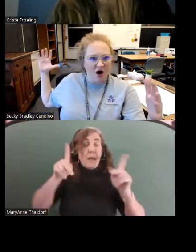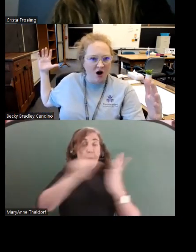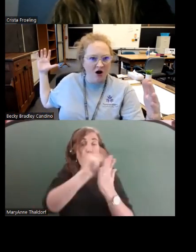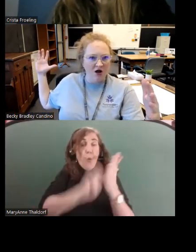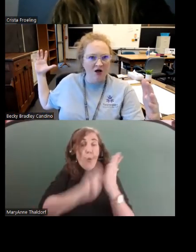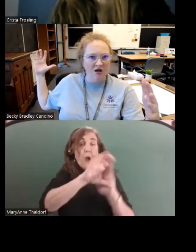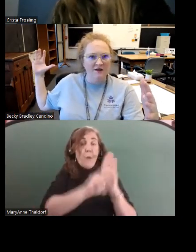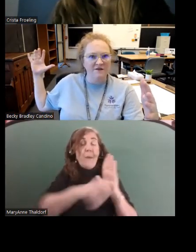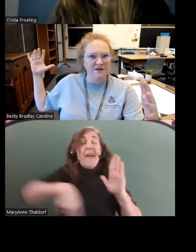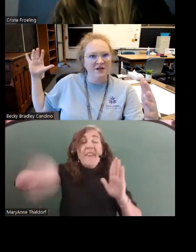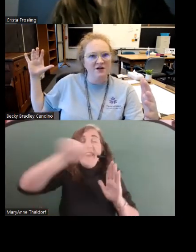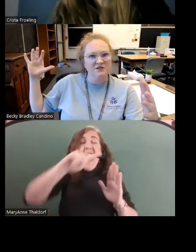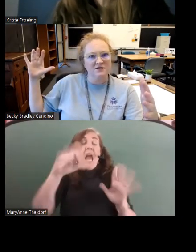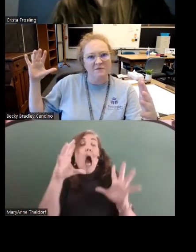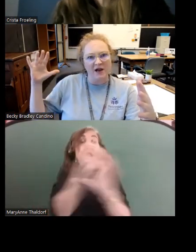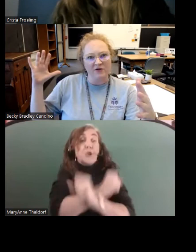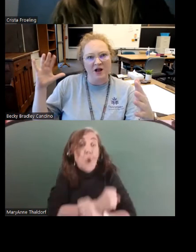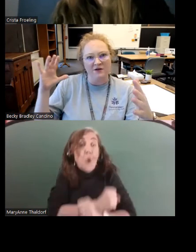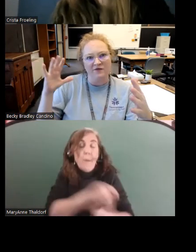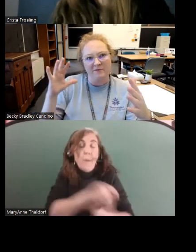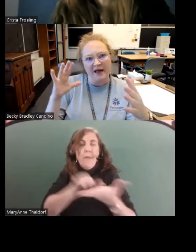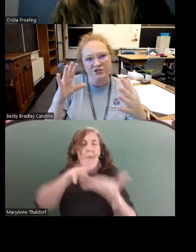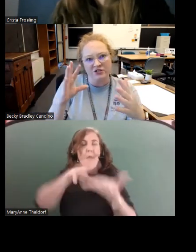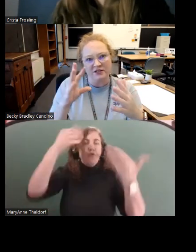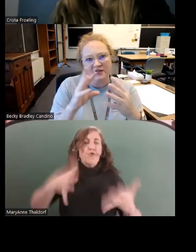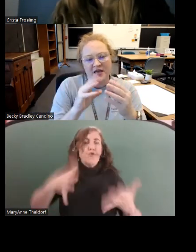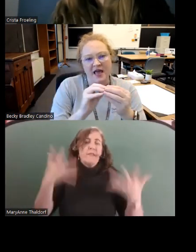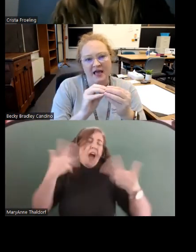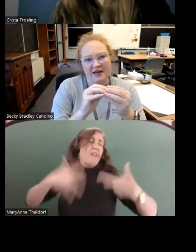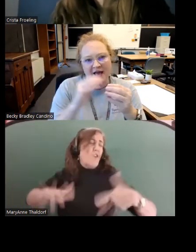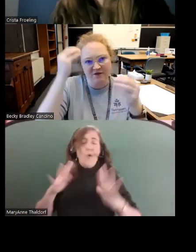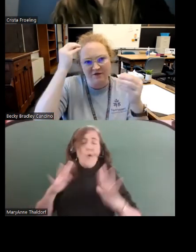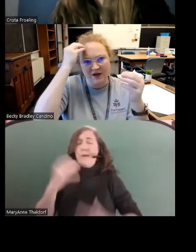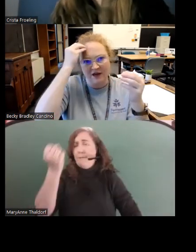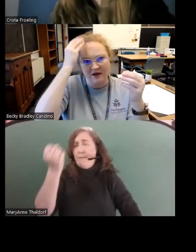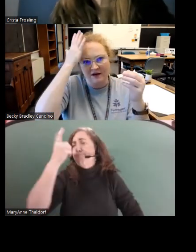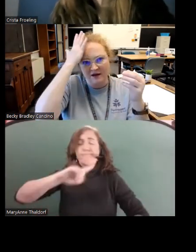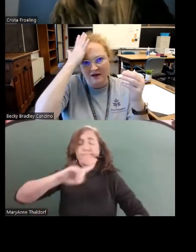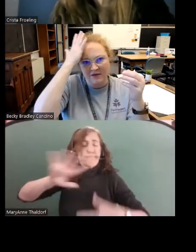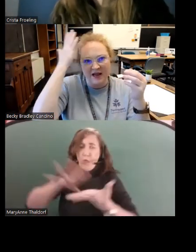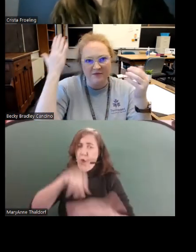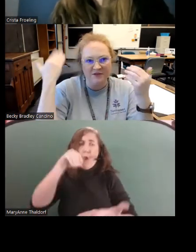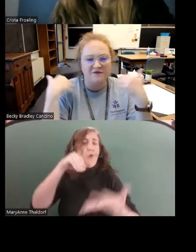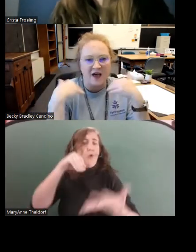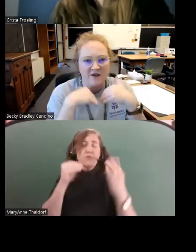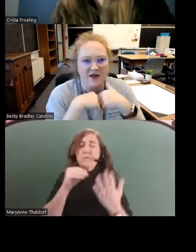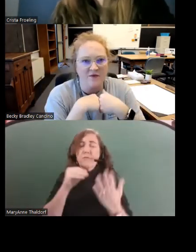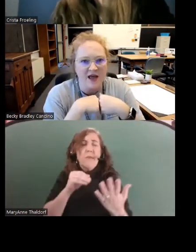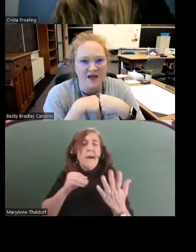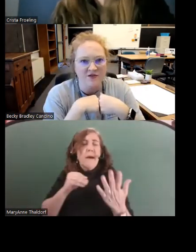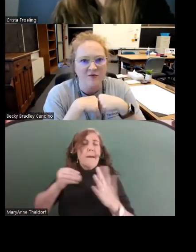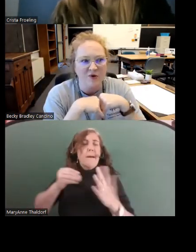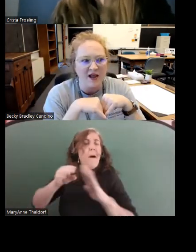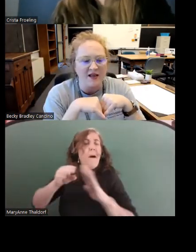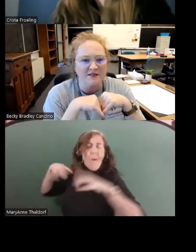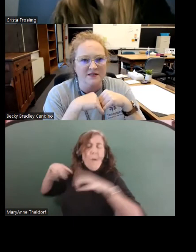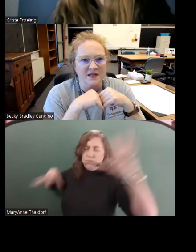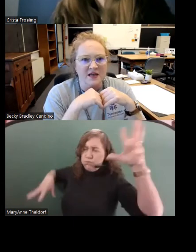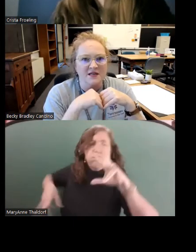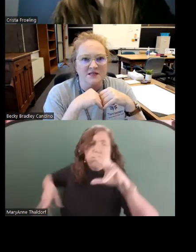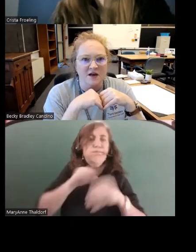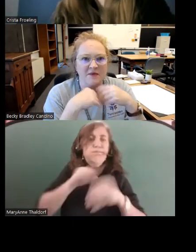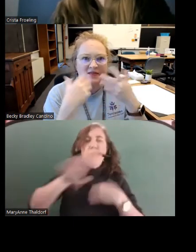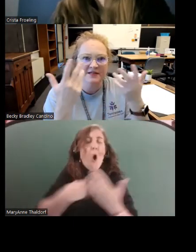to all of the years of background information and have been able to file that away in their